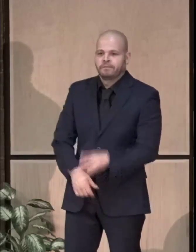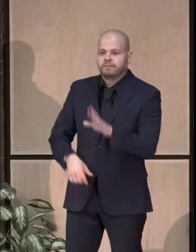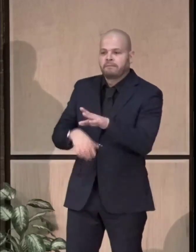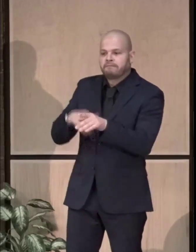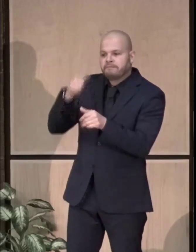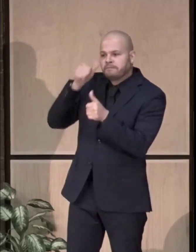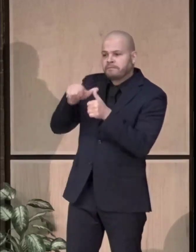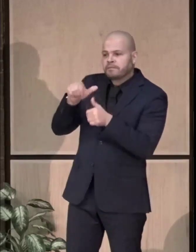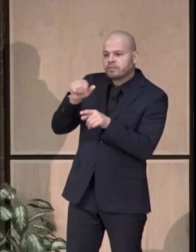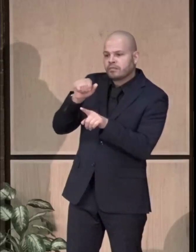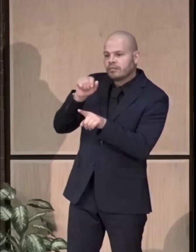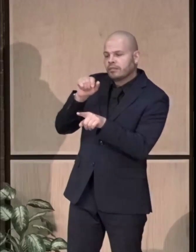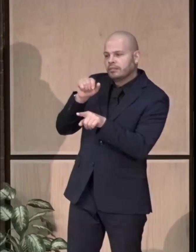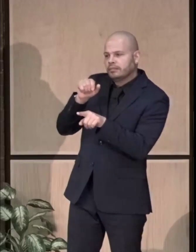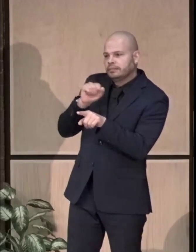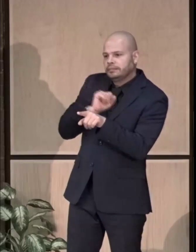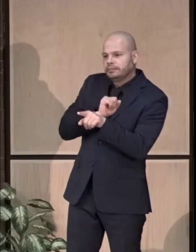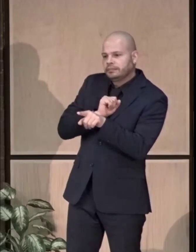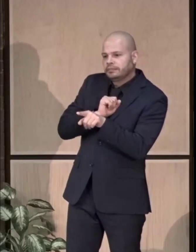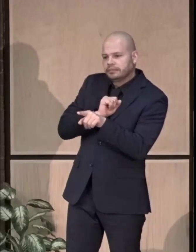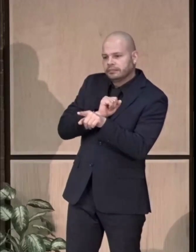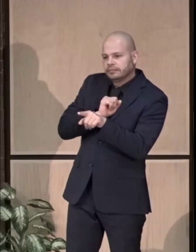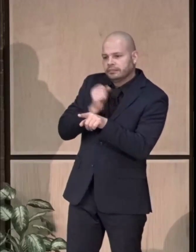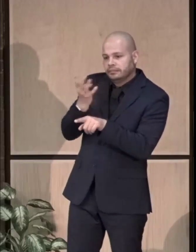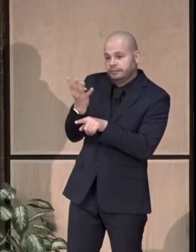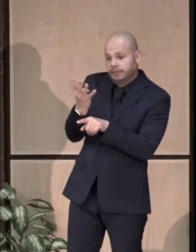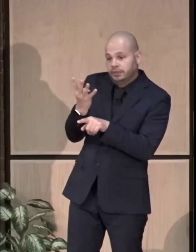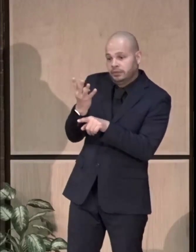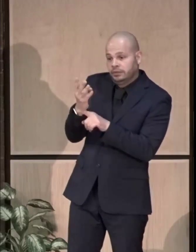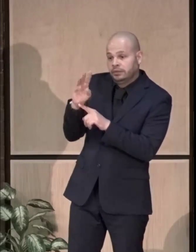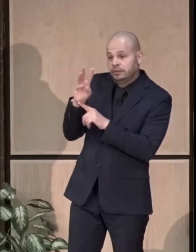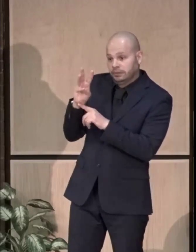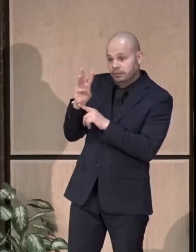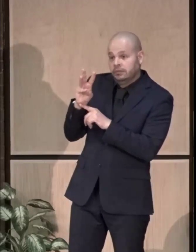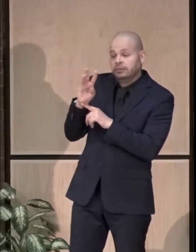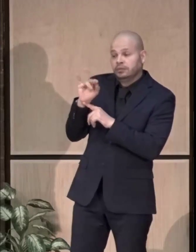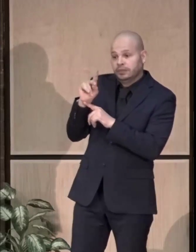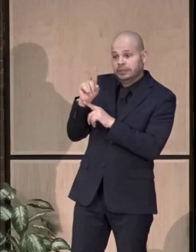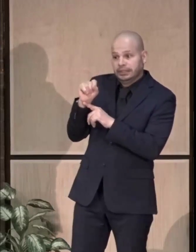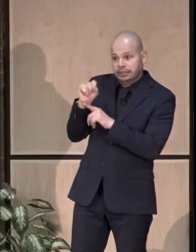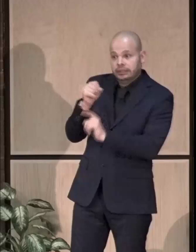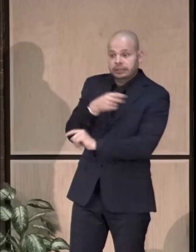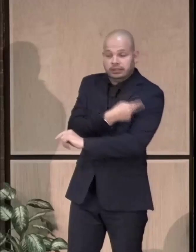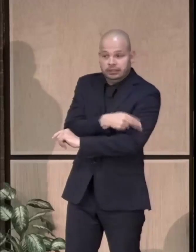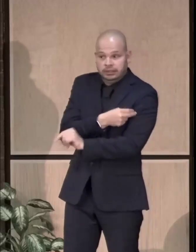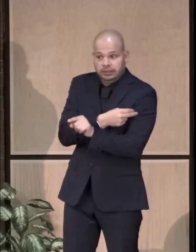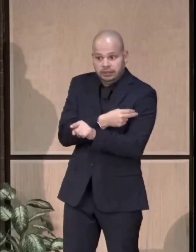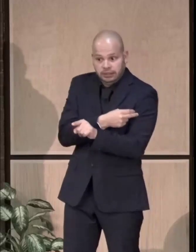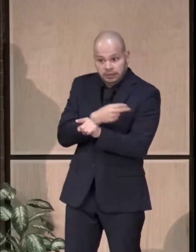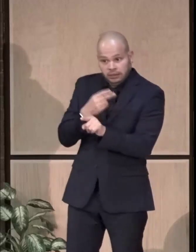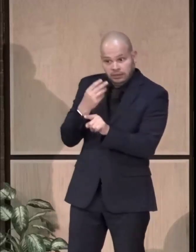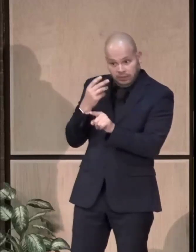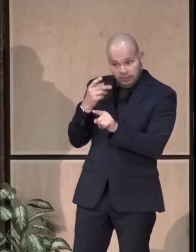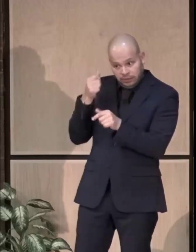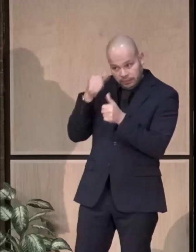treatment at the Four Winds Hospital? What do I recall about his treatment? Yeah. I cannot